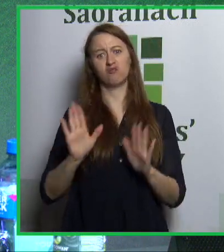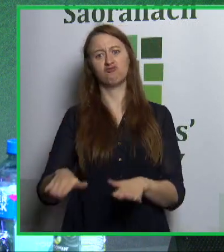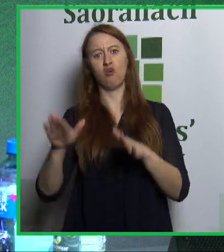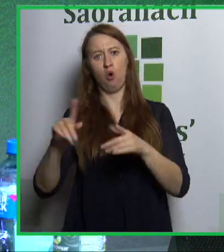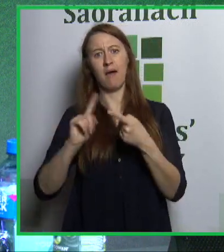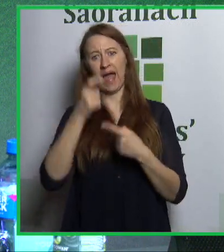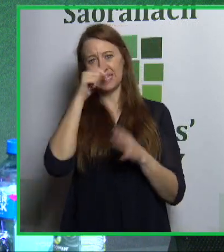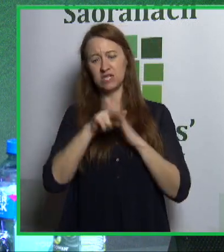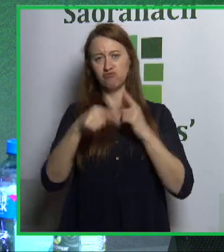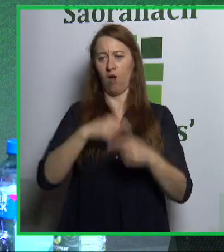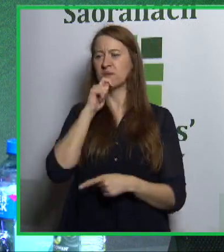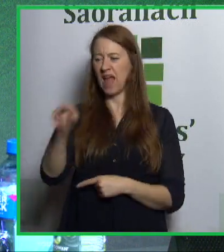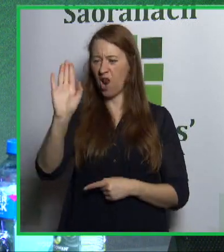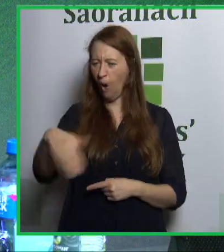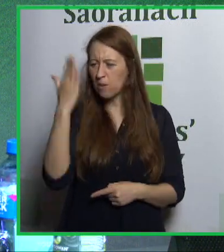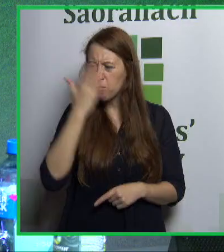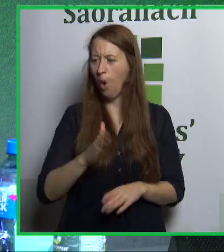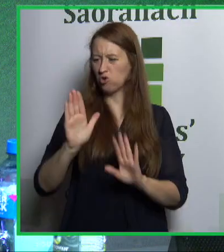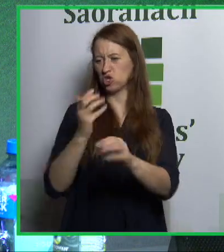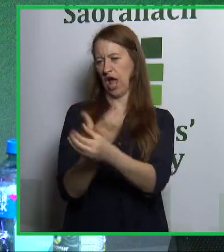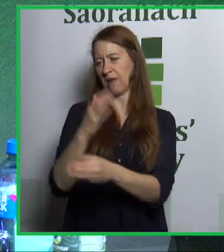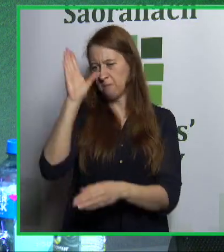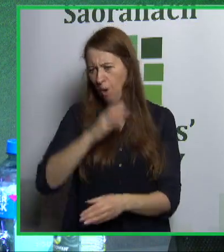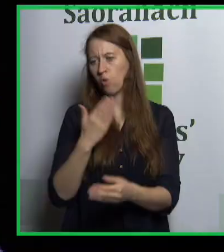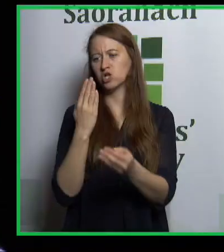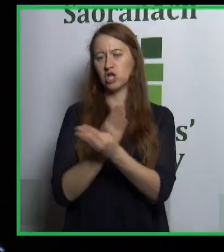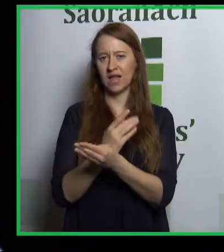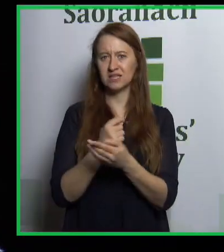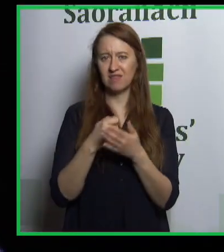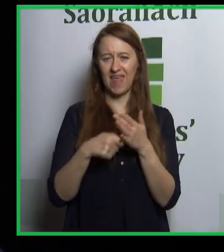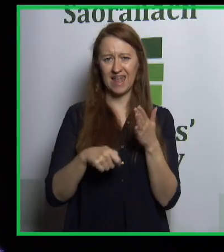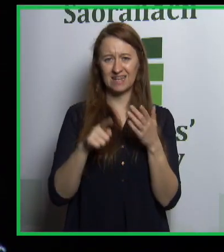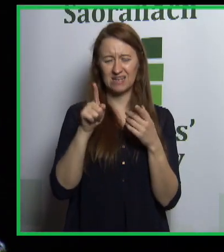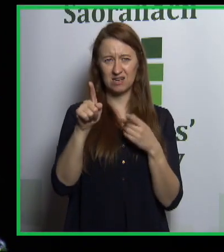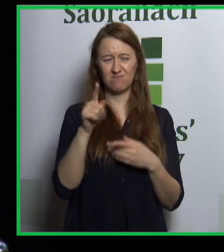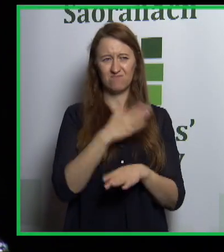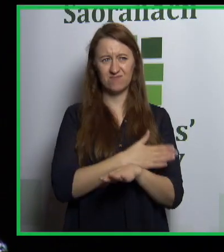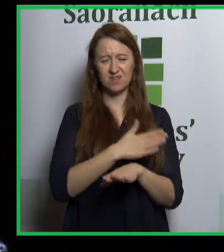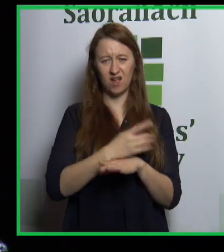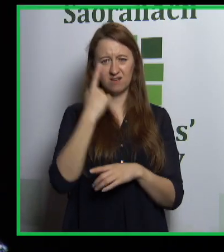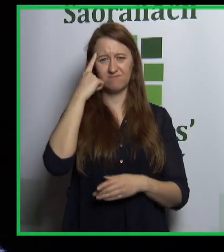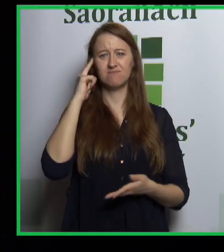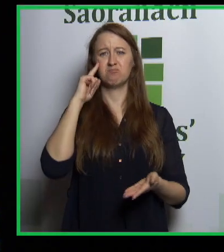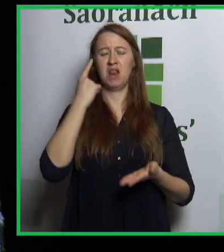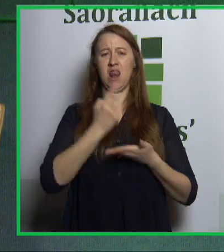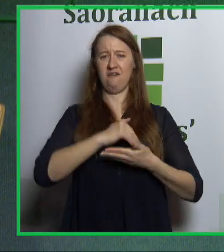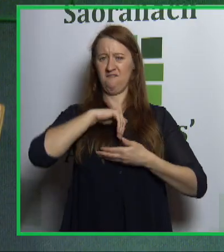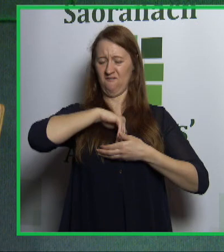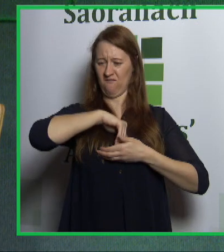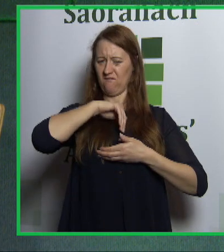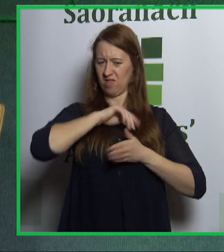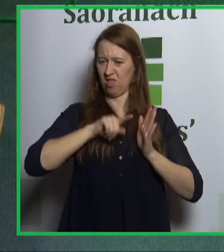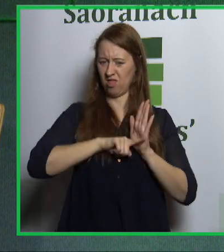to believe it, that you're no good, that you'll never amount to anything. The message gets reinforced. 100%, you know, and I did start to